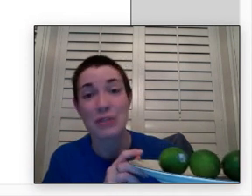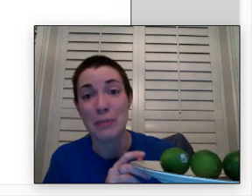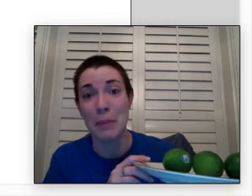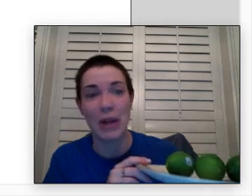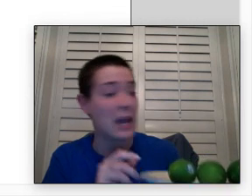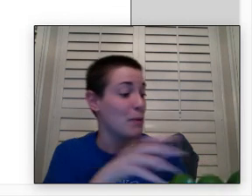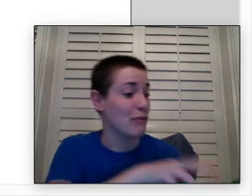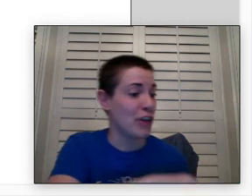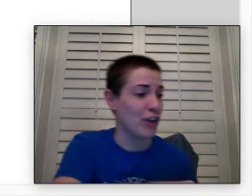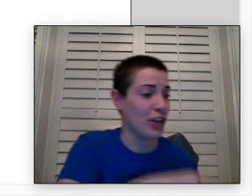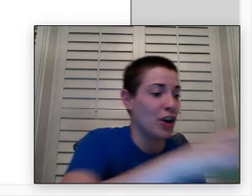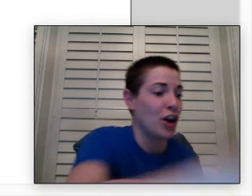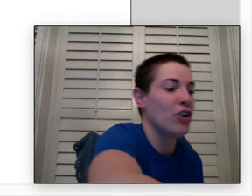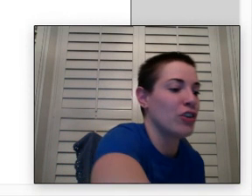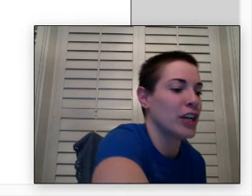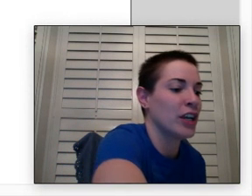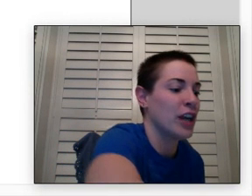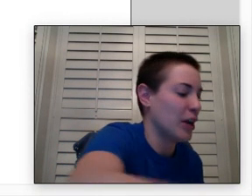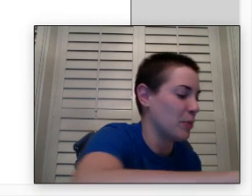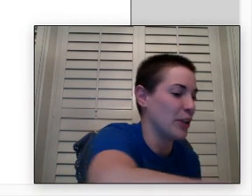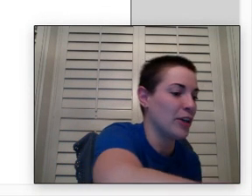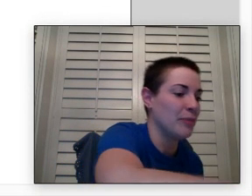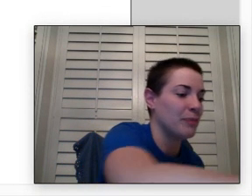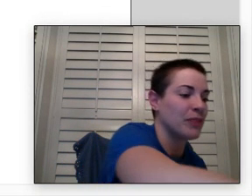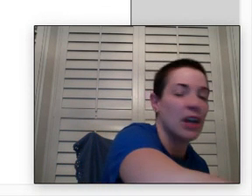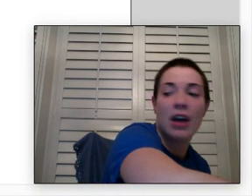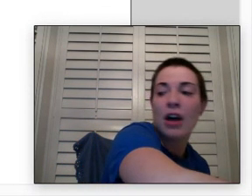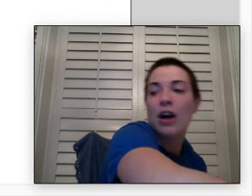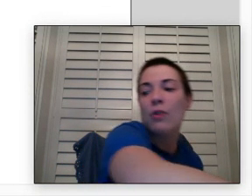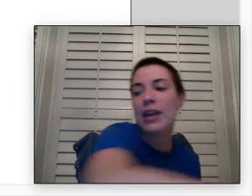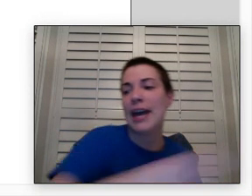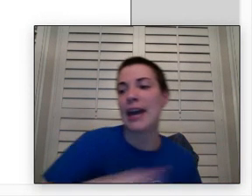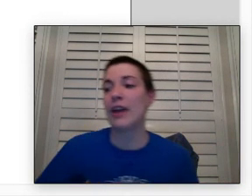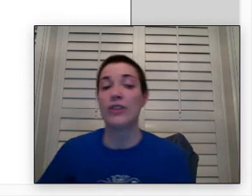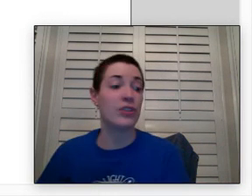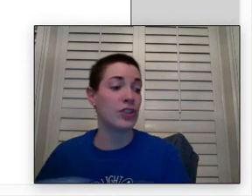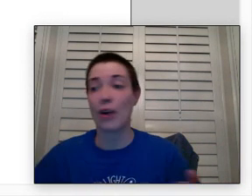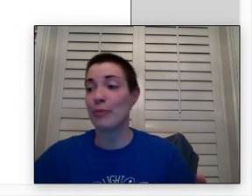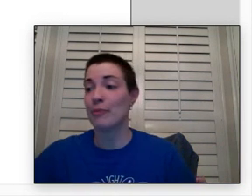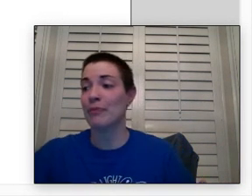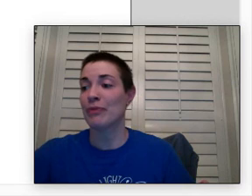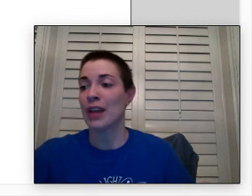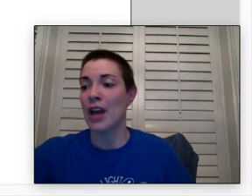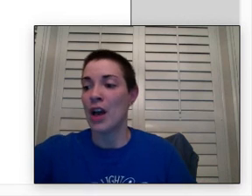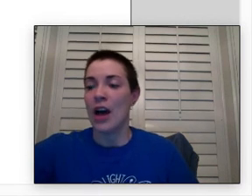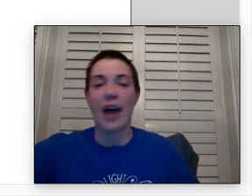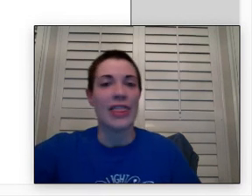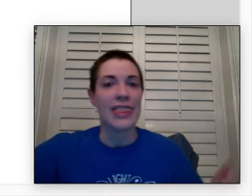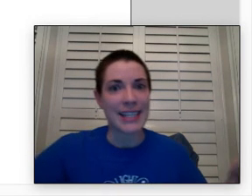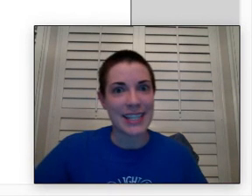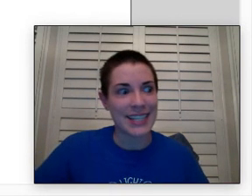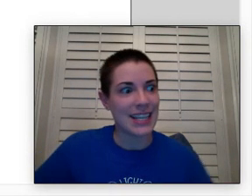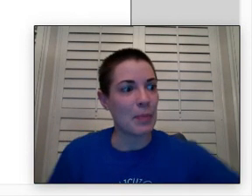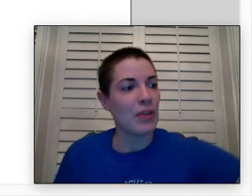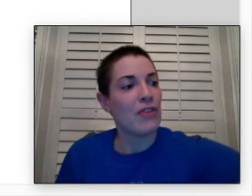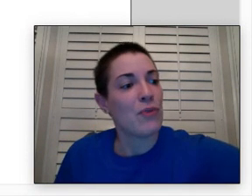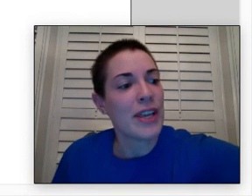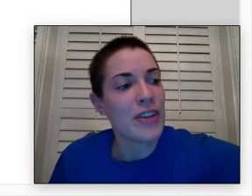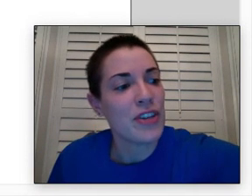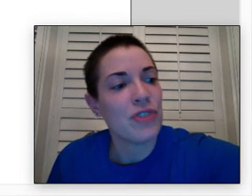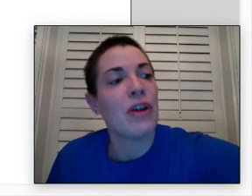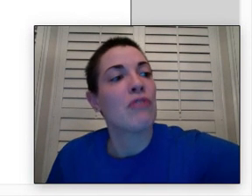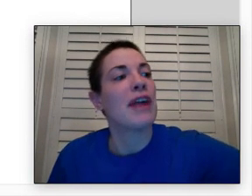Because remember, I am a very hungry caterpillar. Okay, so that's an example of